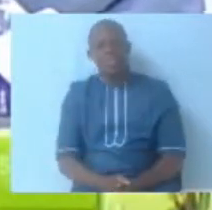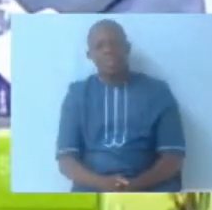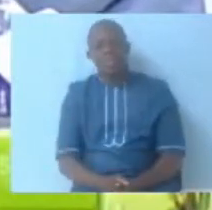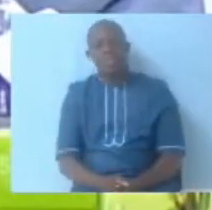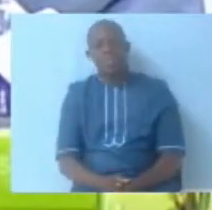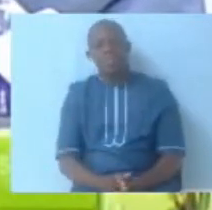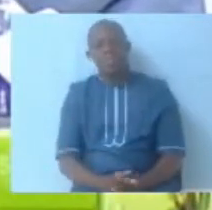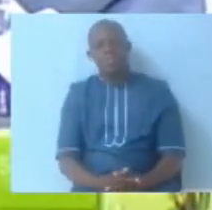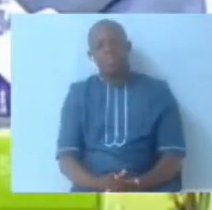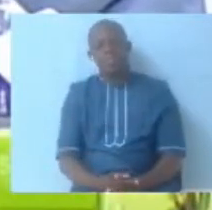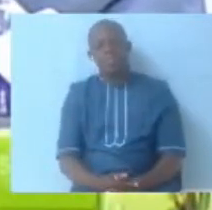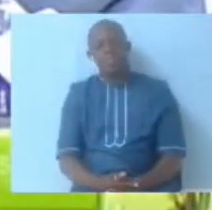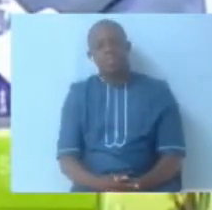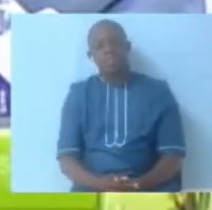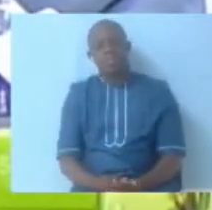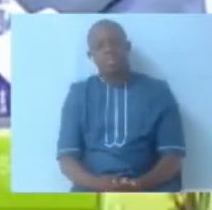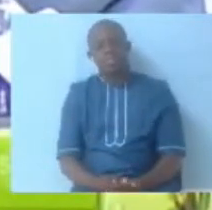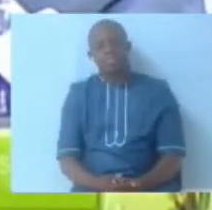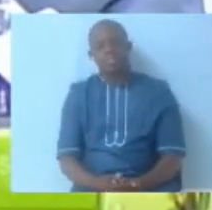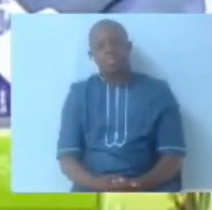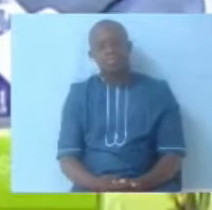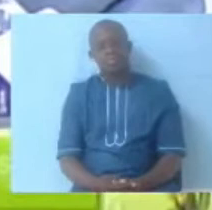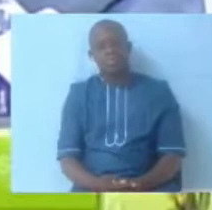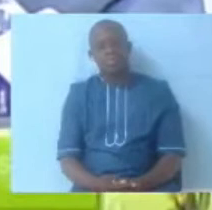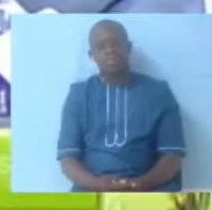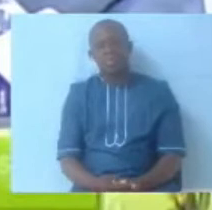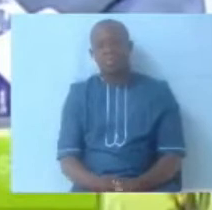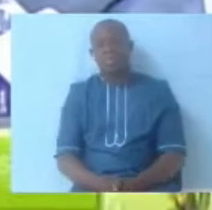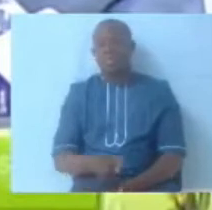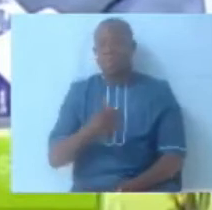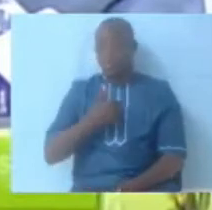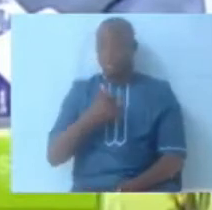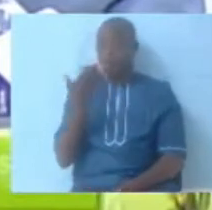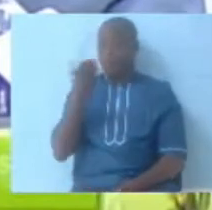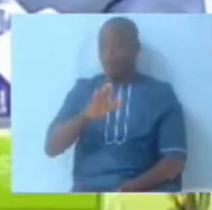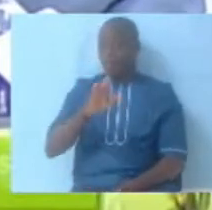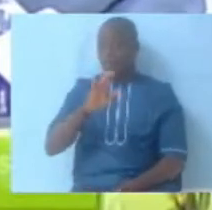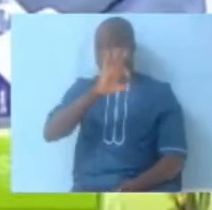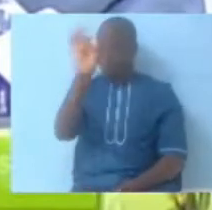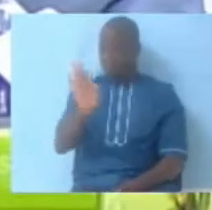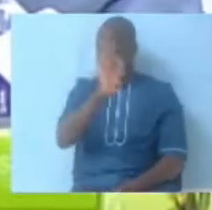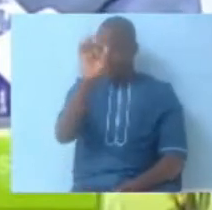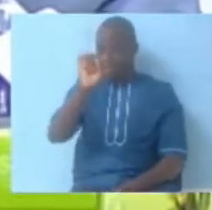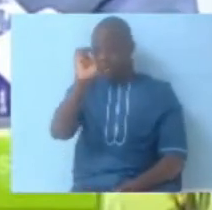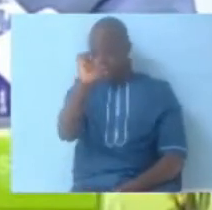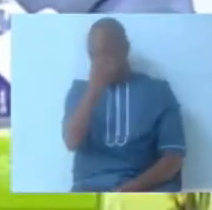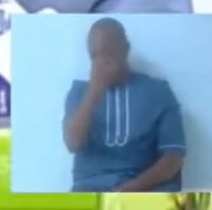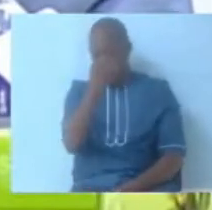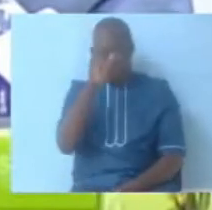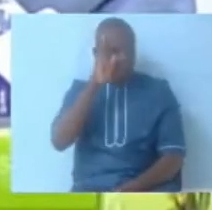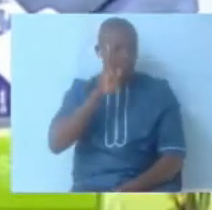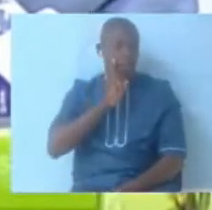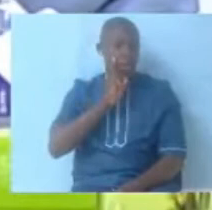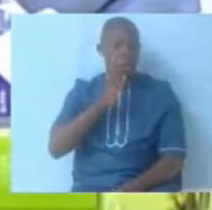ofo. I hail from a very difficult father. It's not somebody anybody can easily